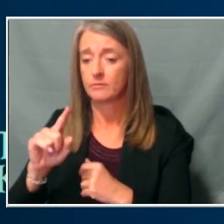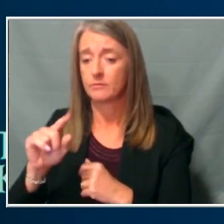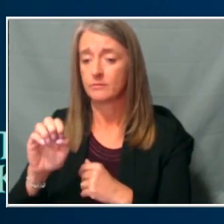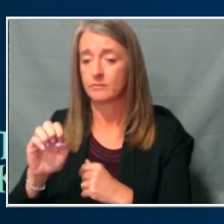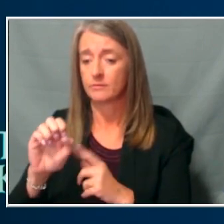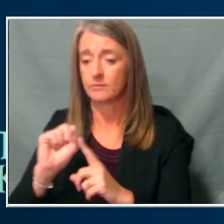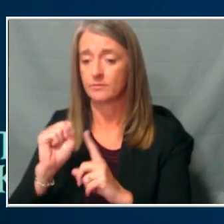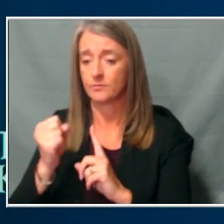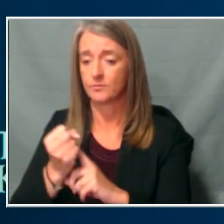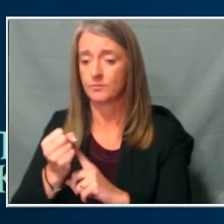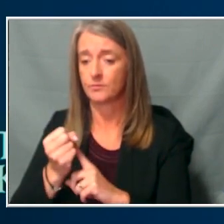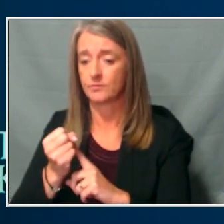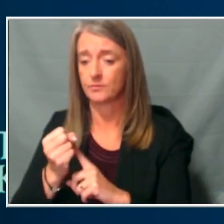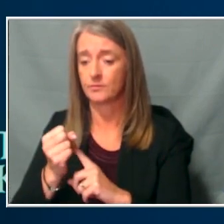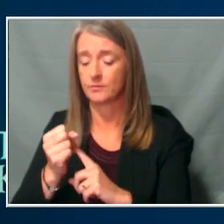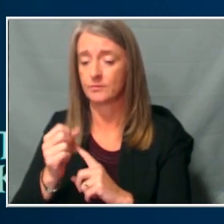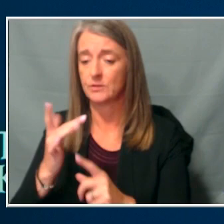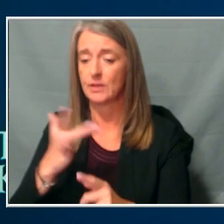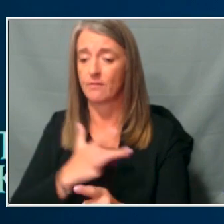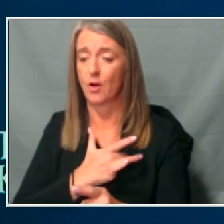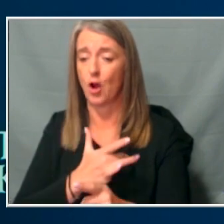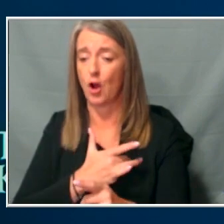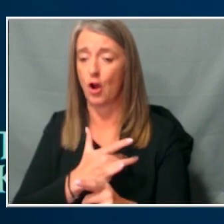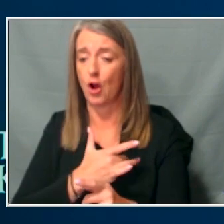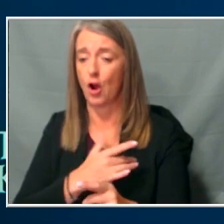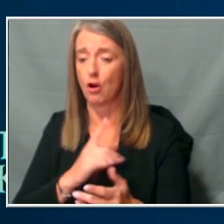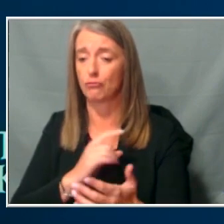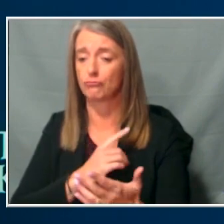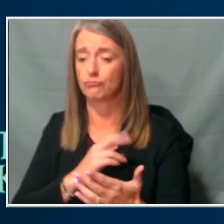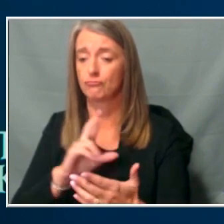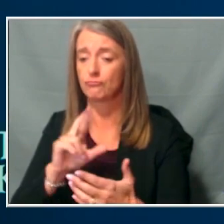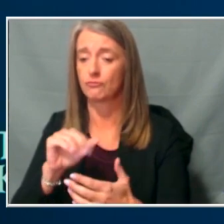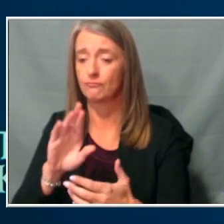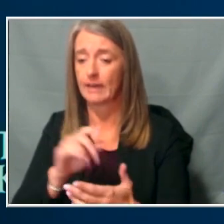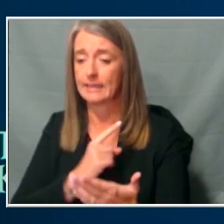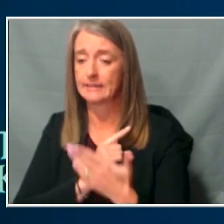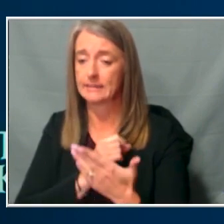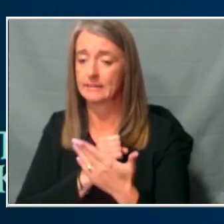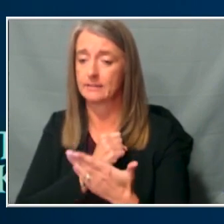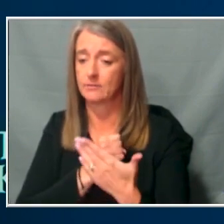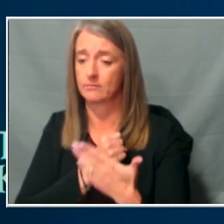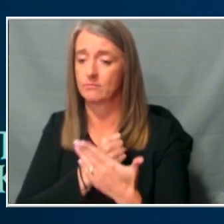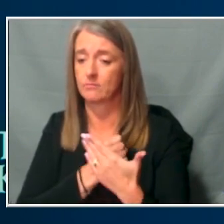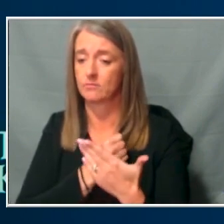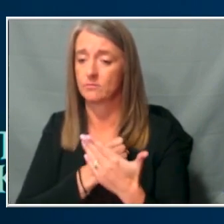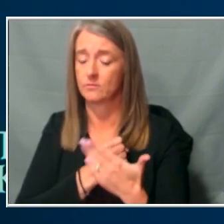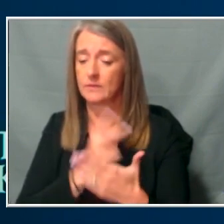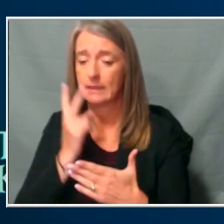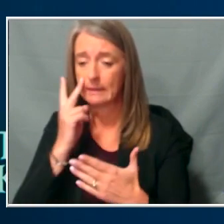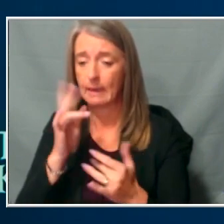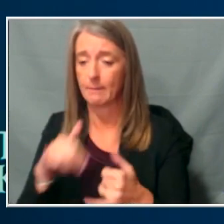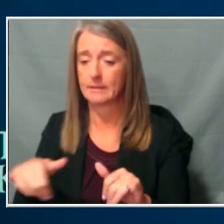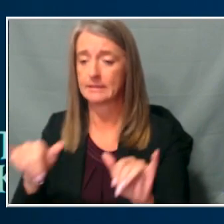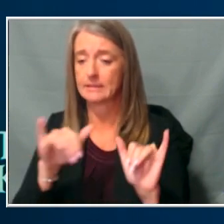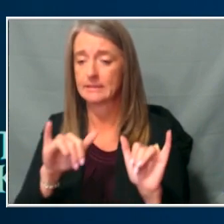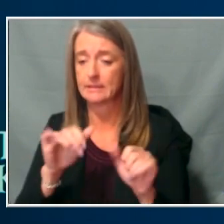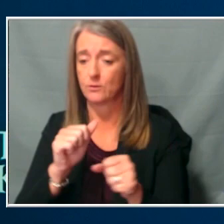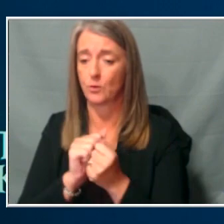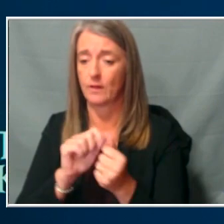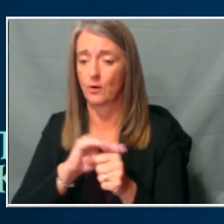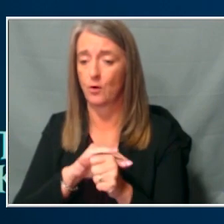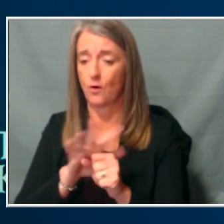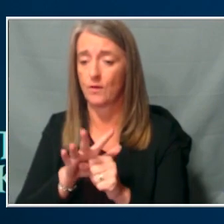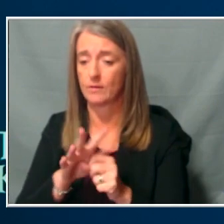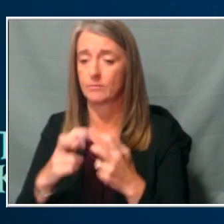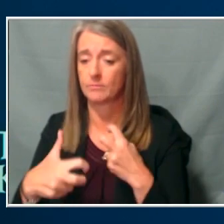fortunately, she was having issues with palpitations and heart racing sensation, which is something that we commonly see with COVID. And the